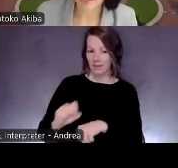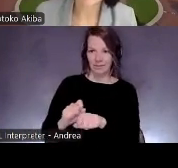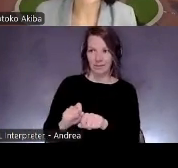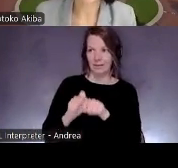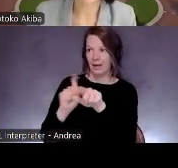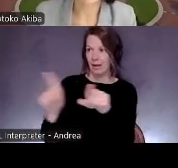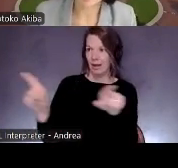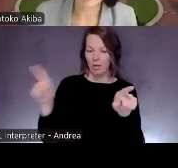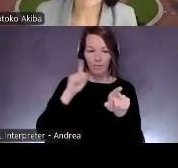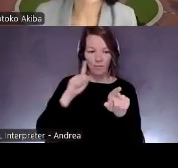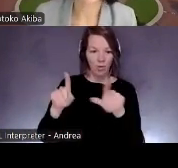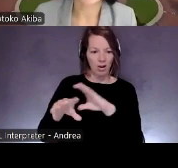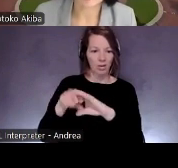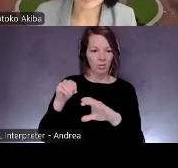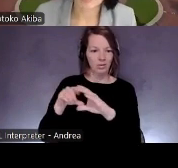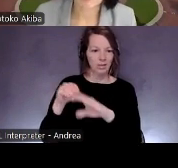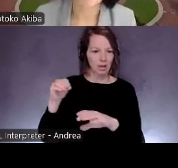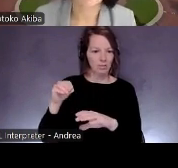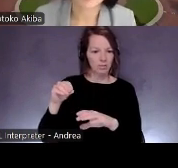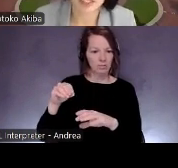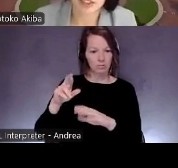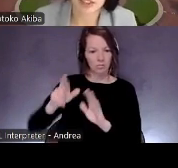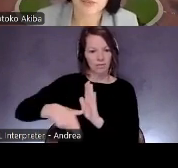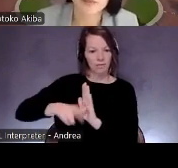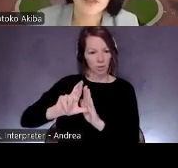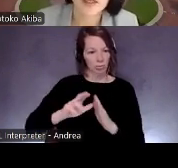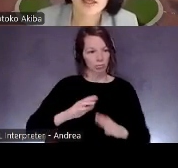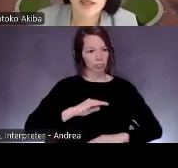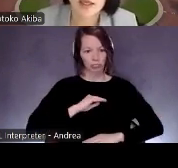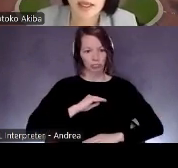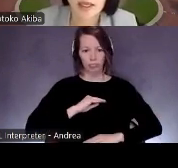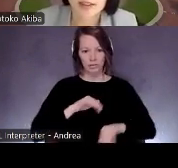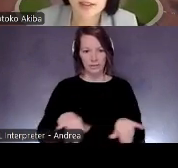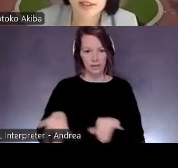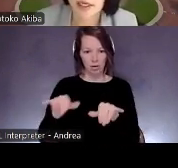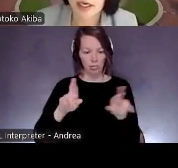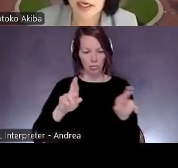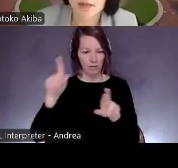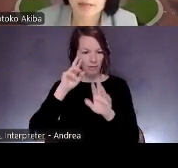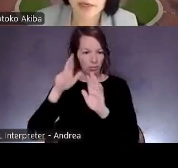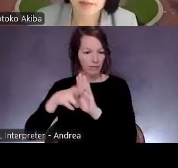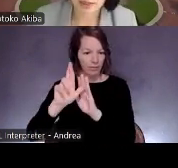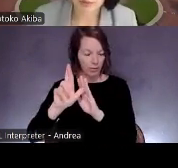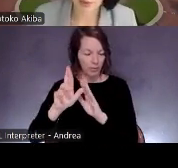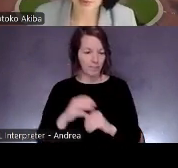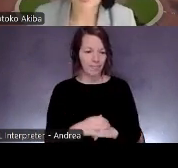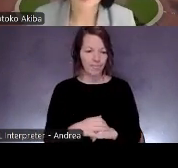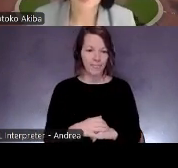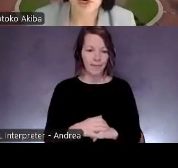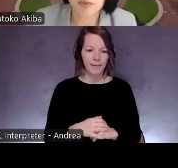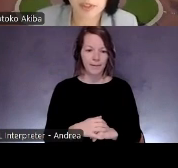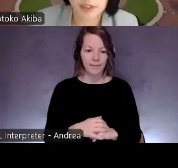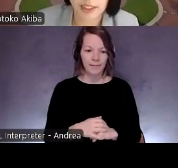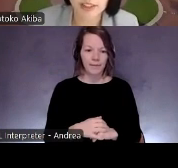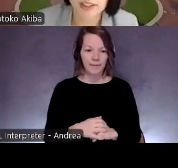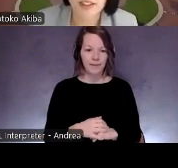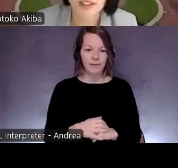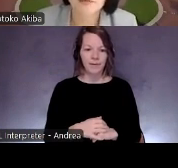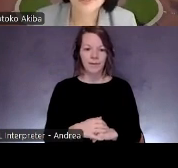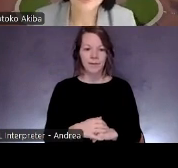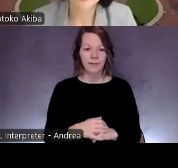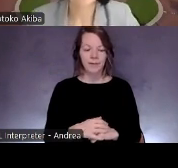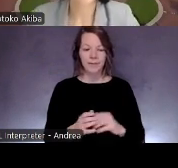they met those minimum standards for publication. And among those,